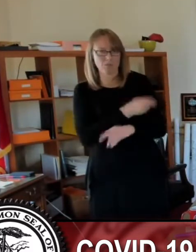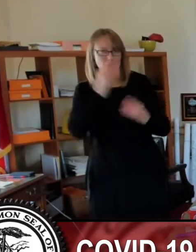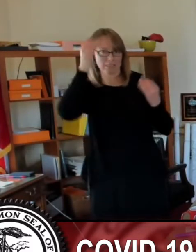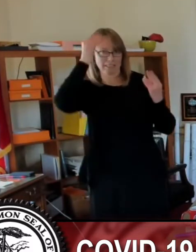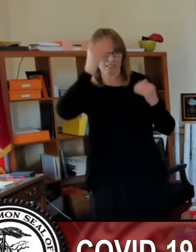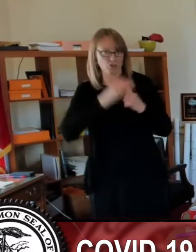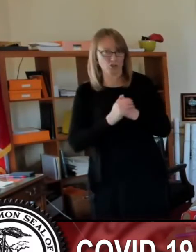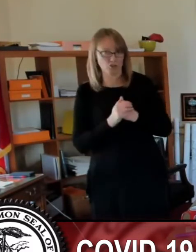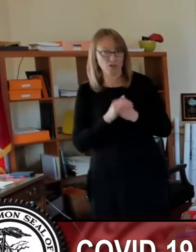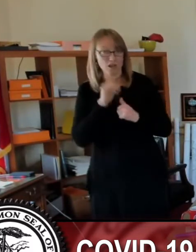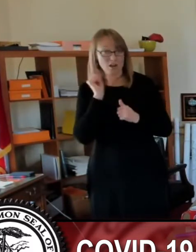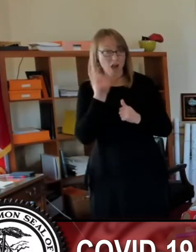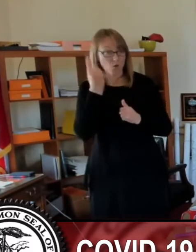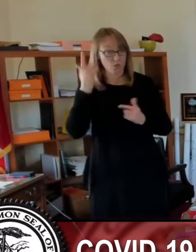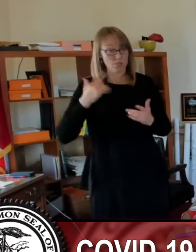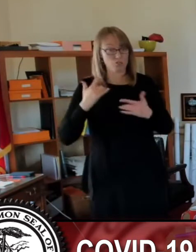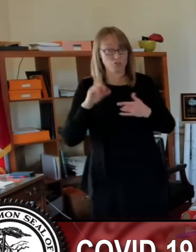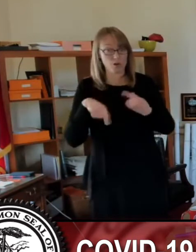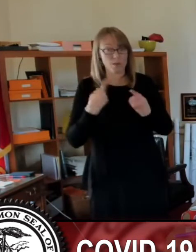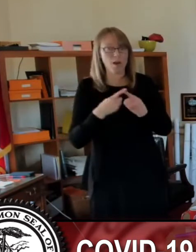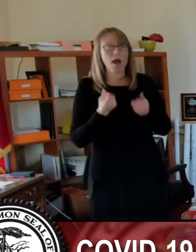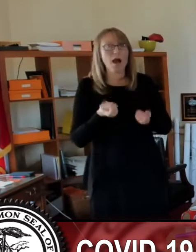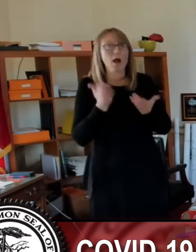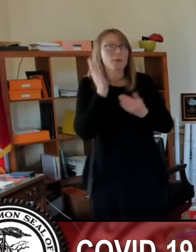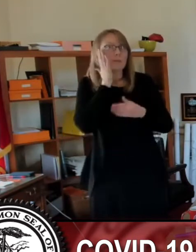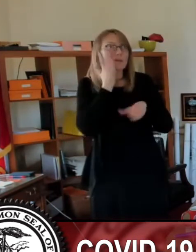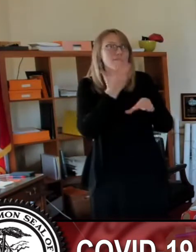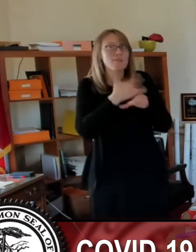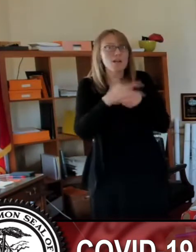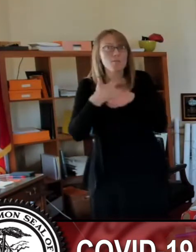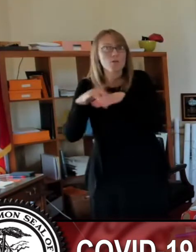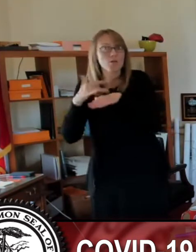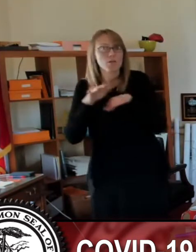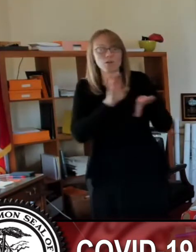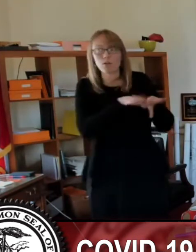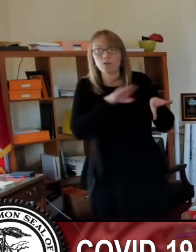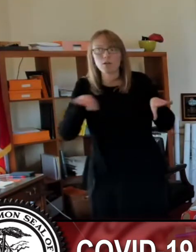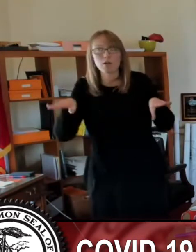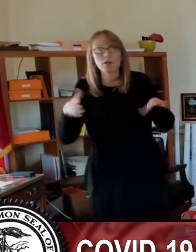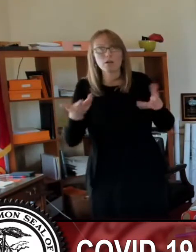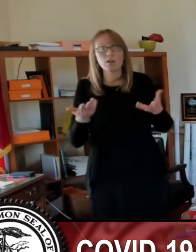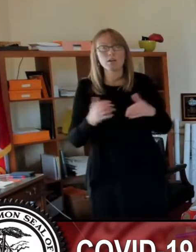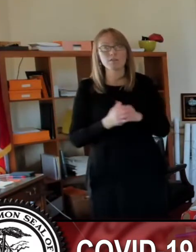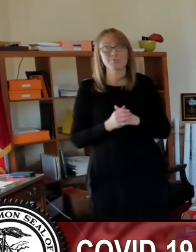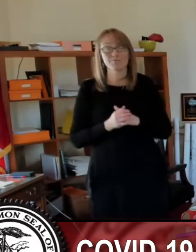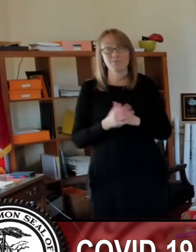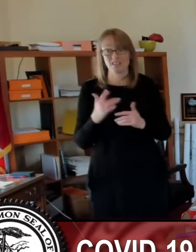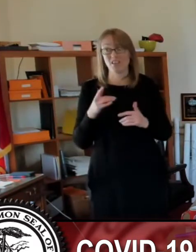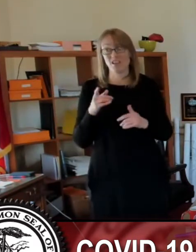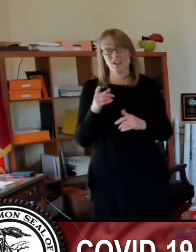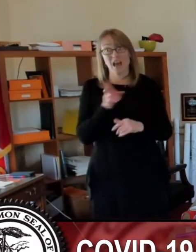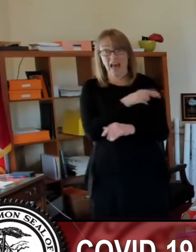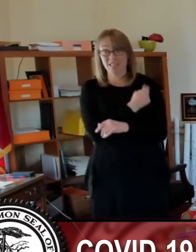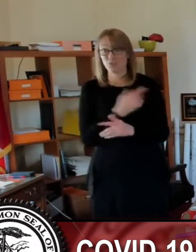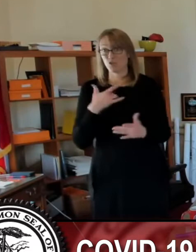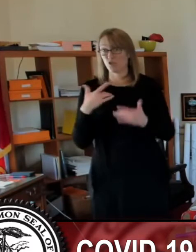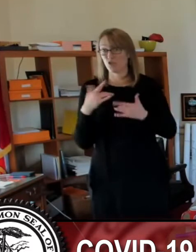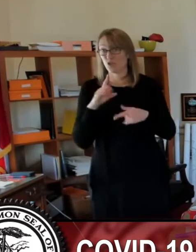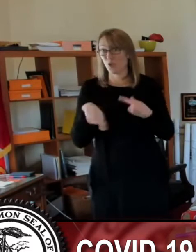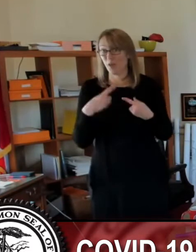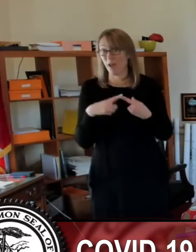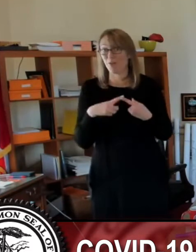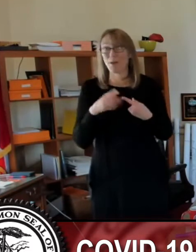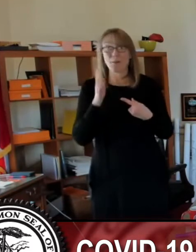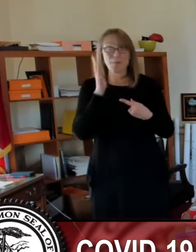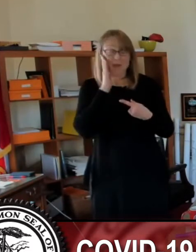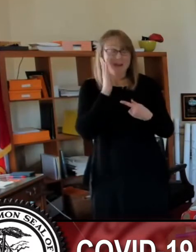They're concerned about their staff. Their staff's worn out. Their staff's tired. And so it doesn't